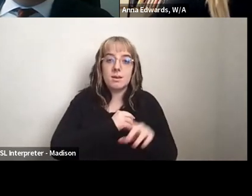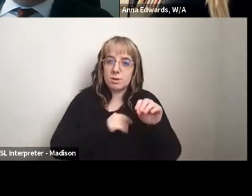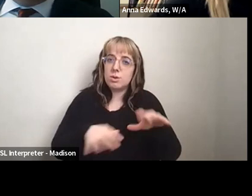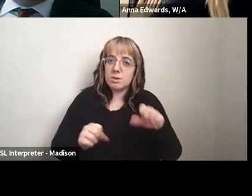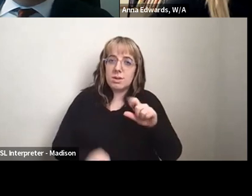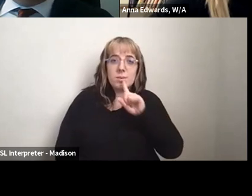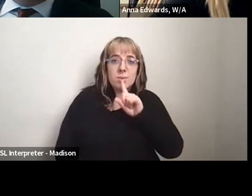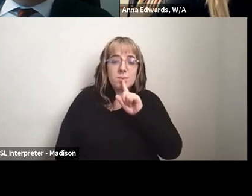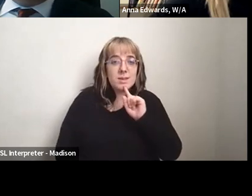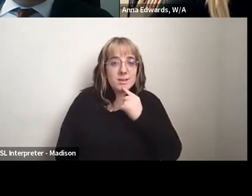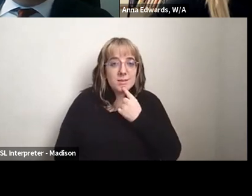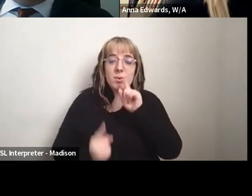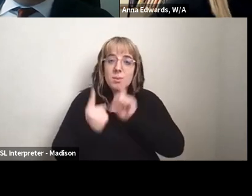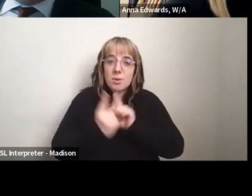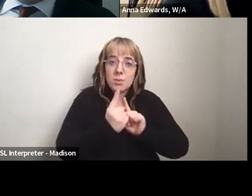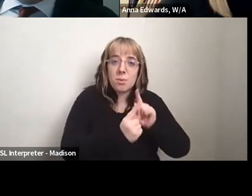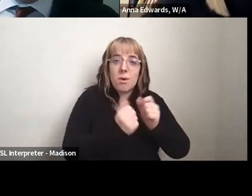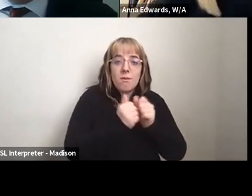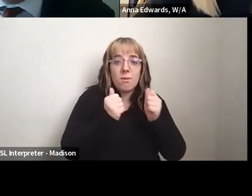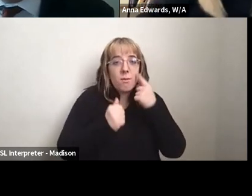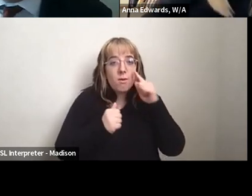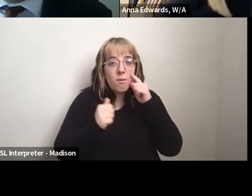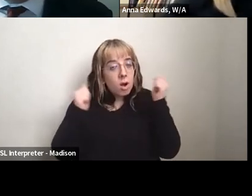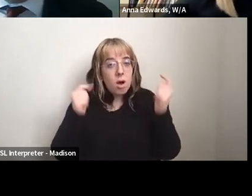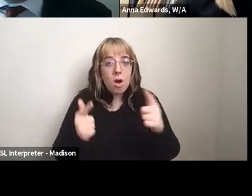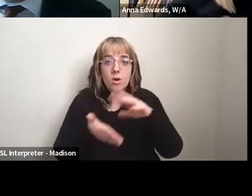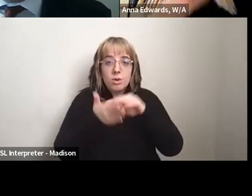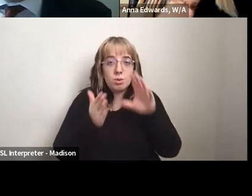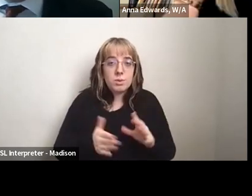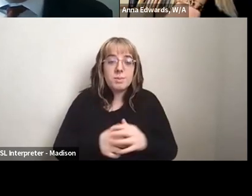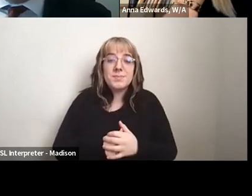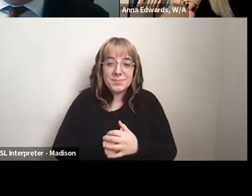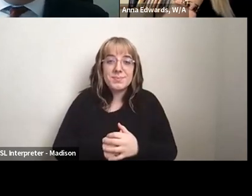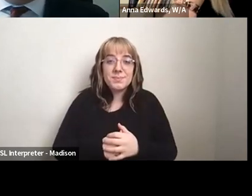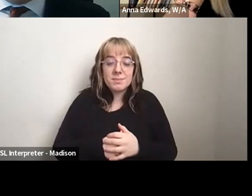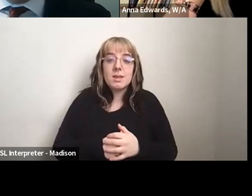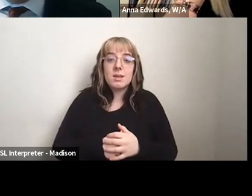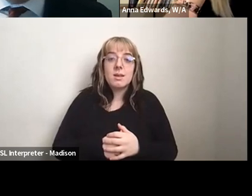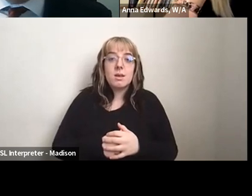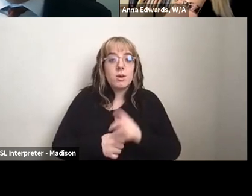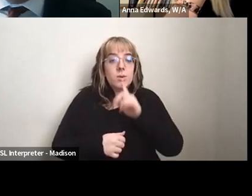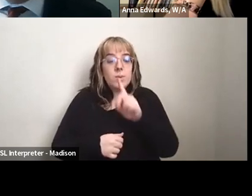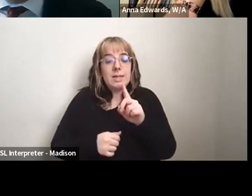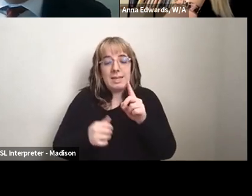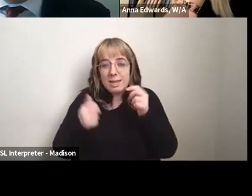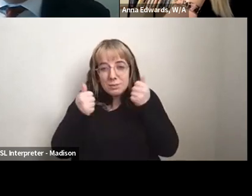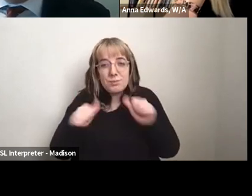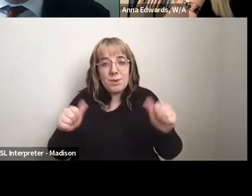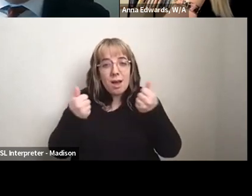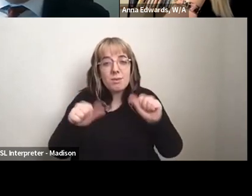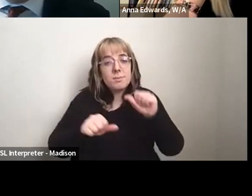that one-to-one is for all students. And as we go to great lengths to try to ensure